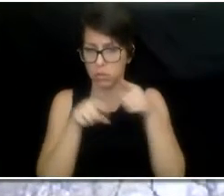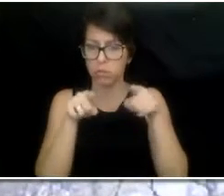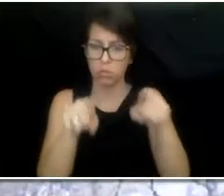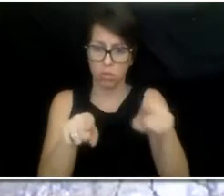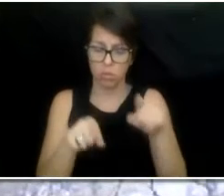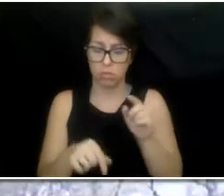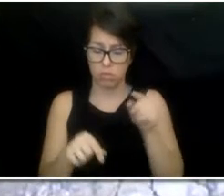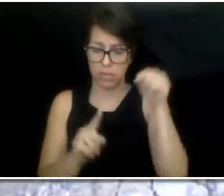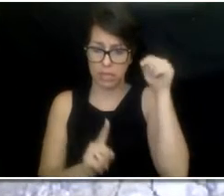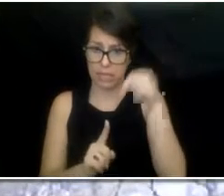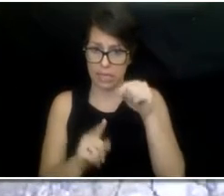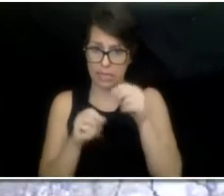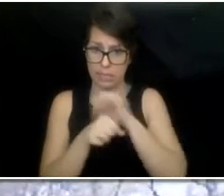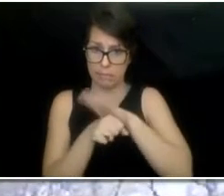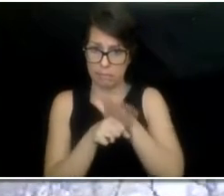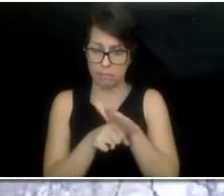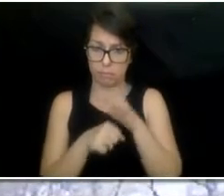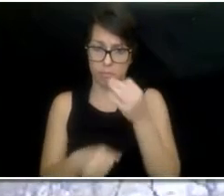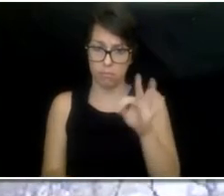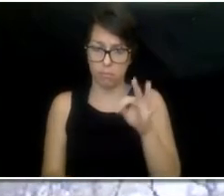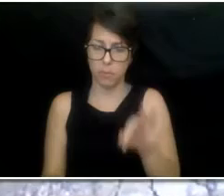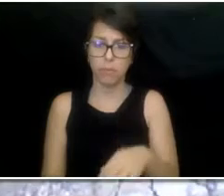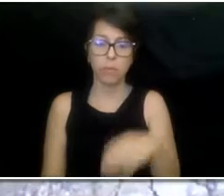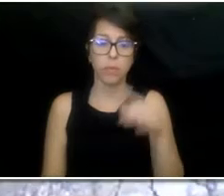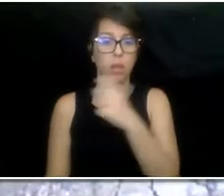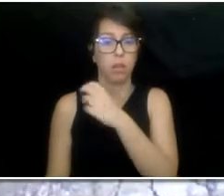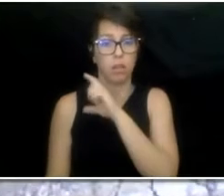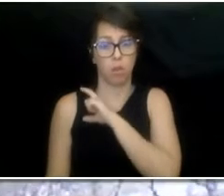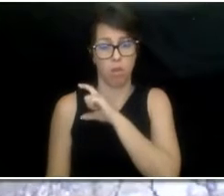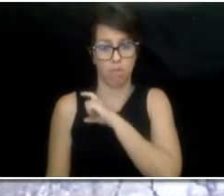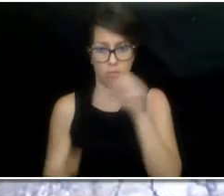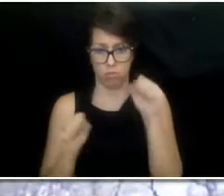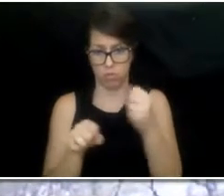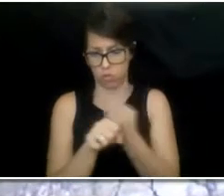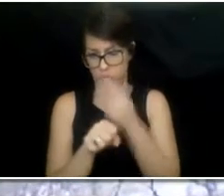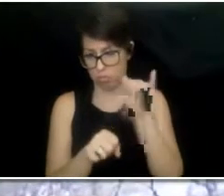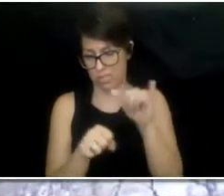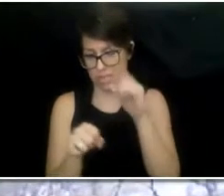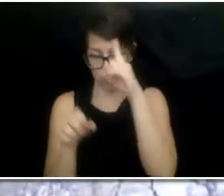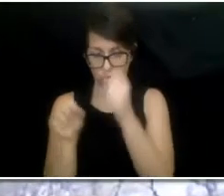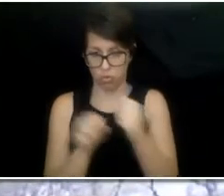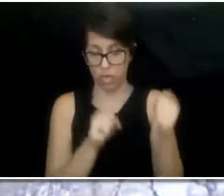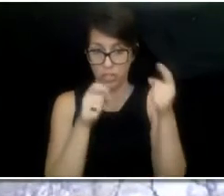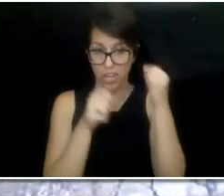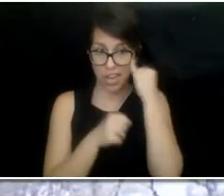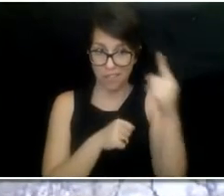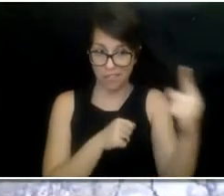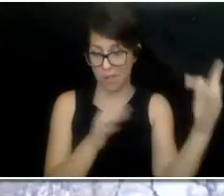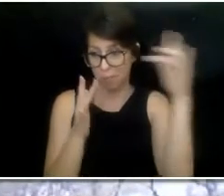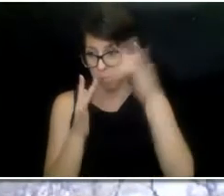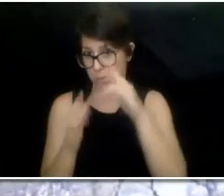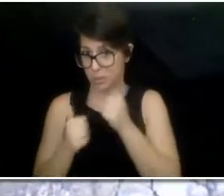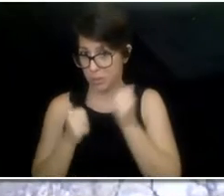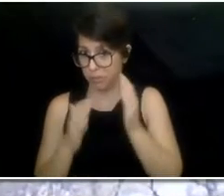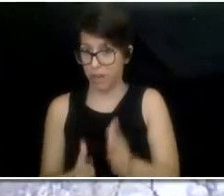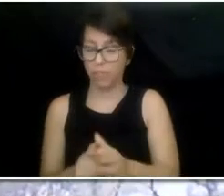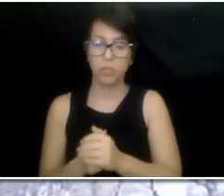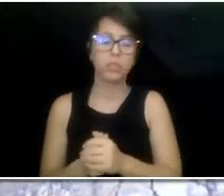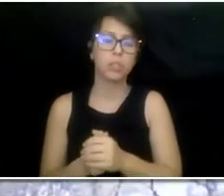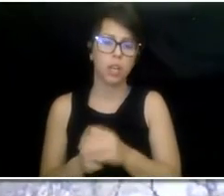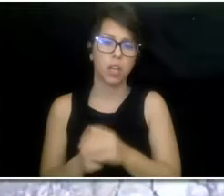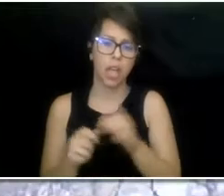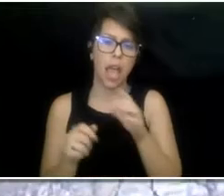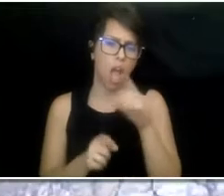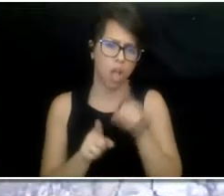also adapted our service delivery model in light of covid for example we are connecting survivors directly to our Legal